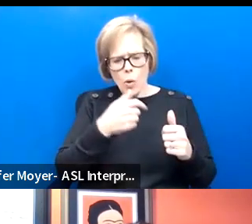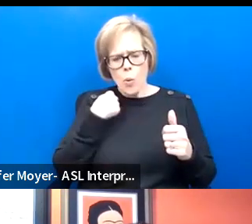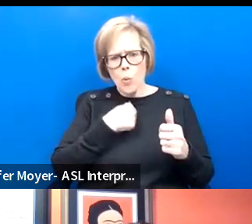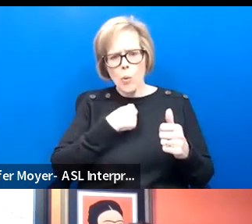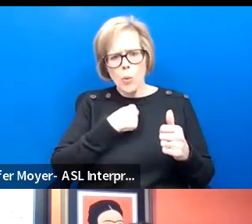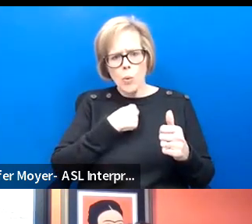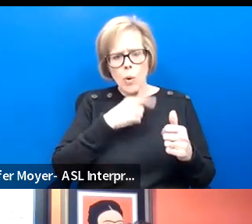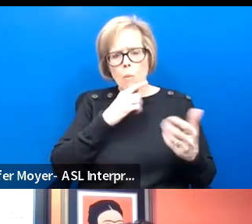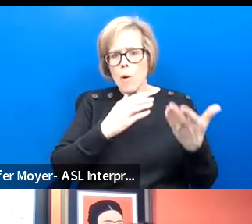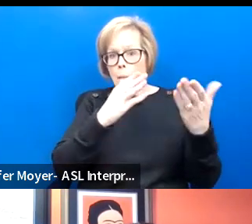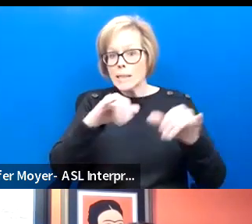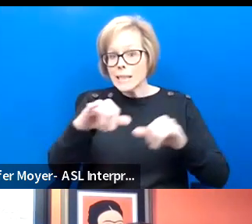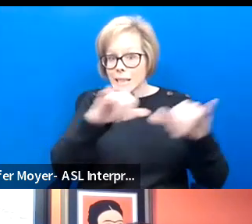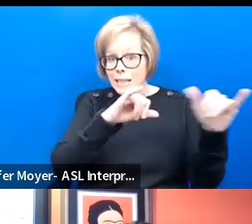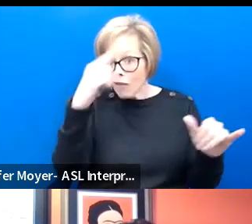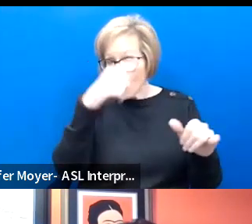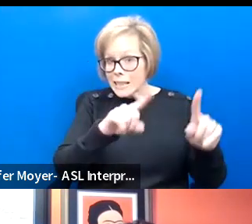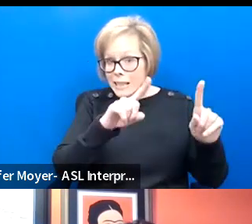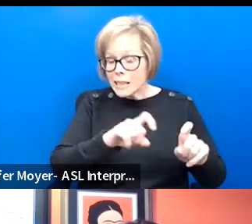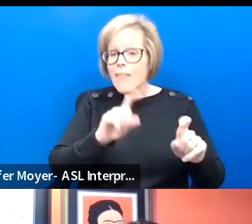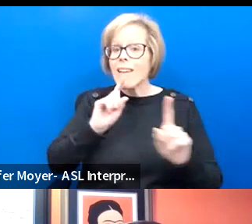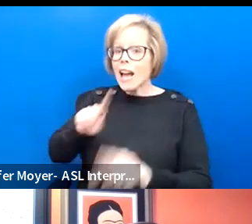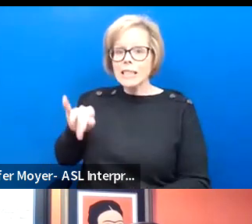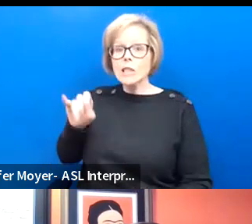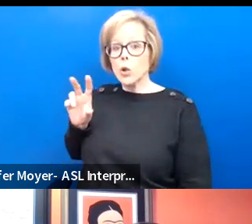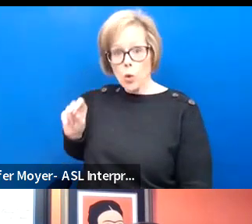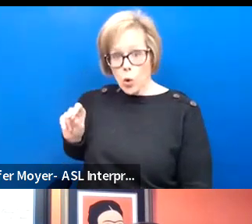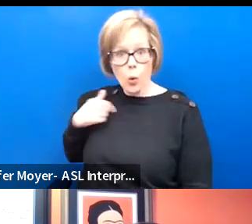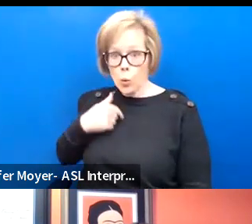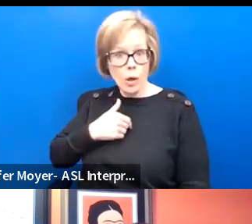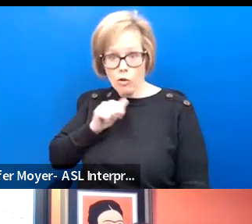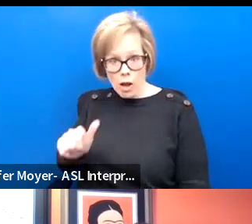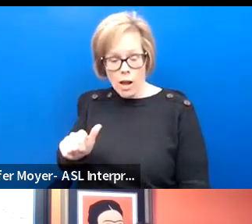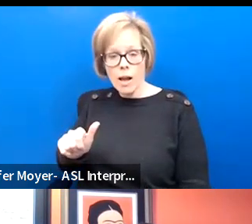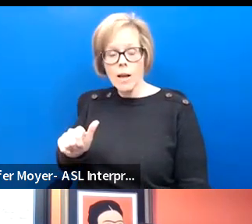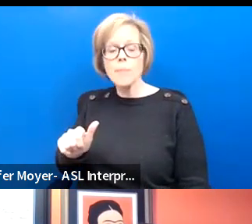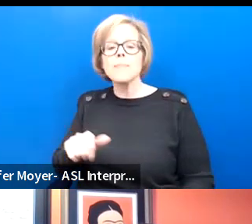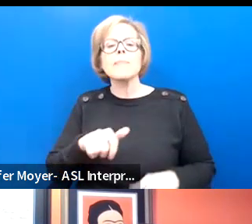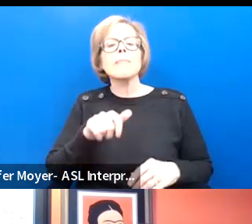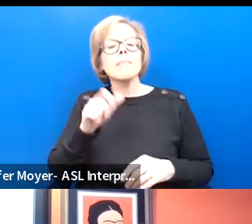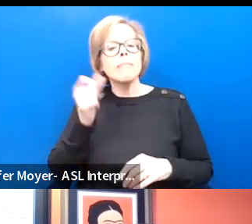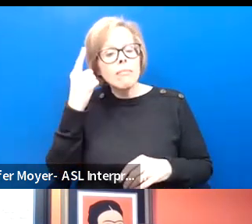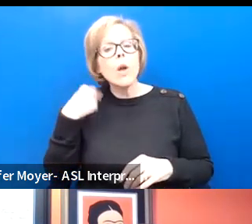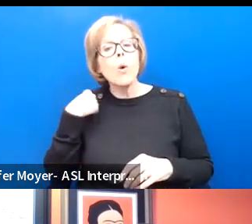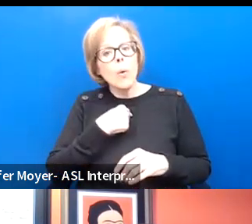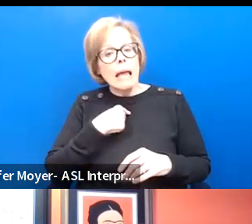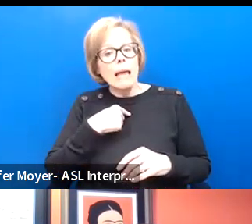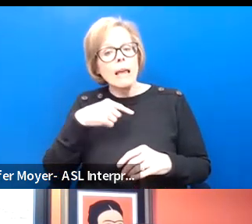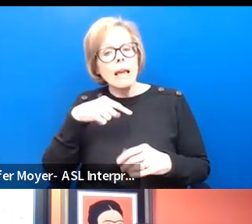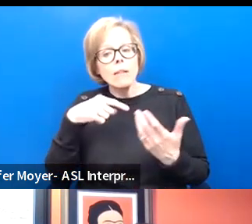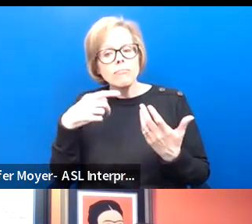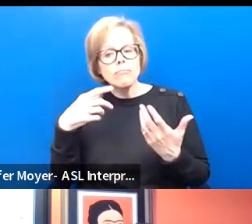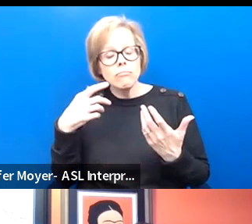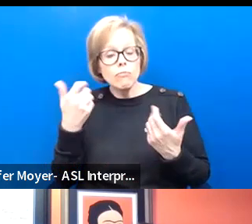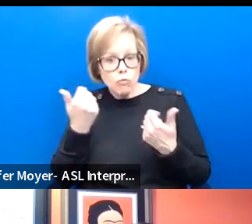proposing standards for assessment. The answer to that is no, we are not. But, we definitely